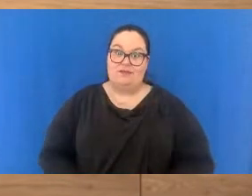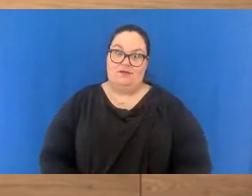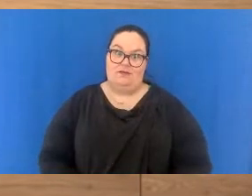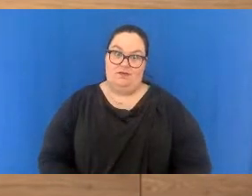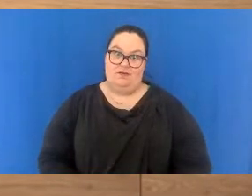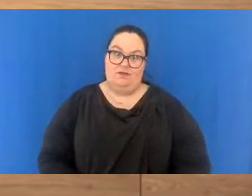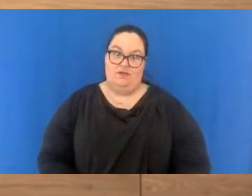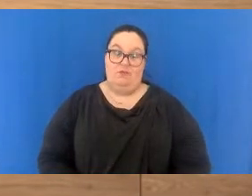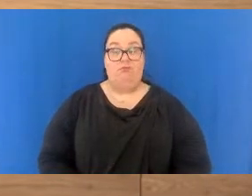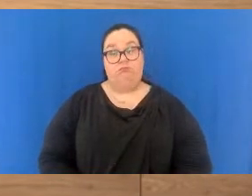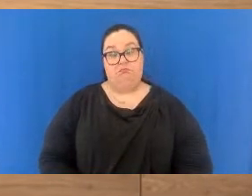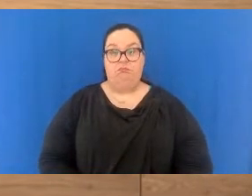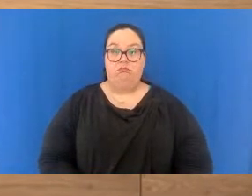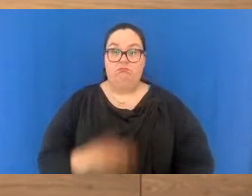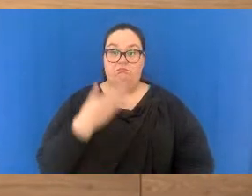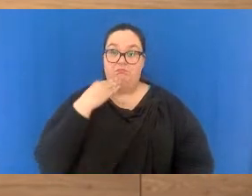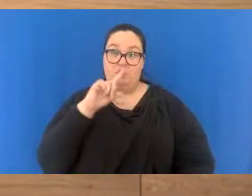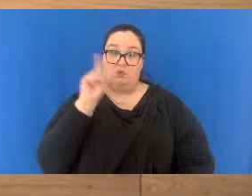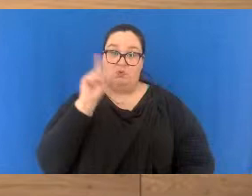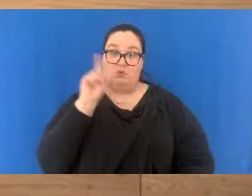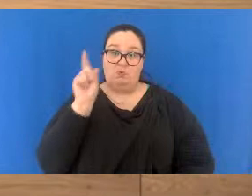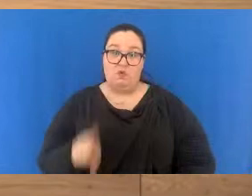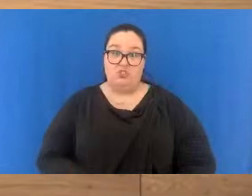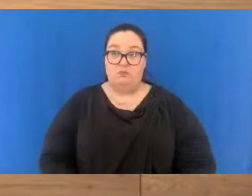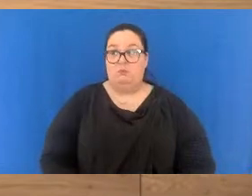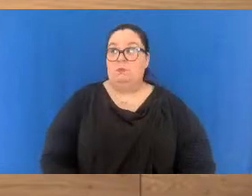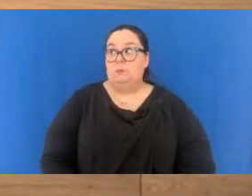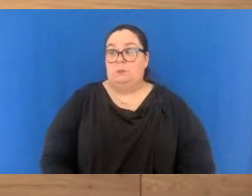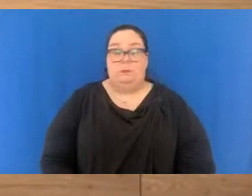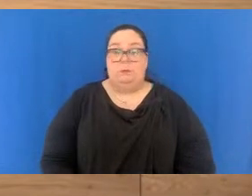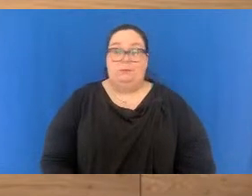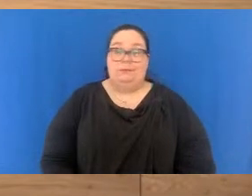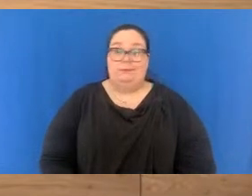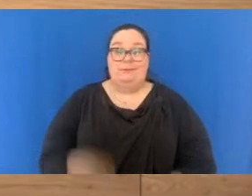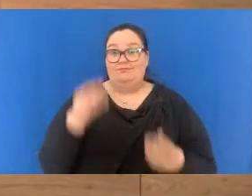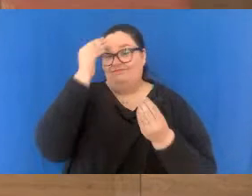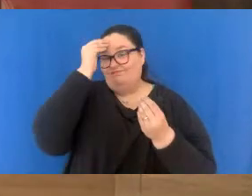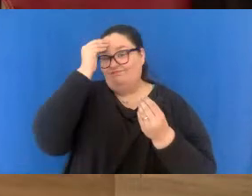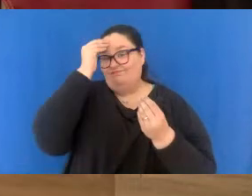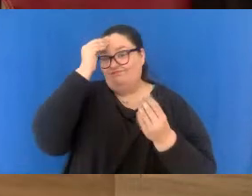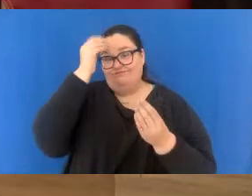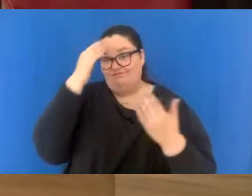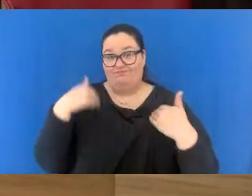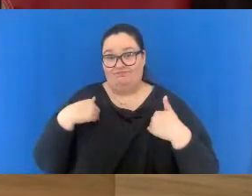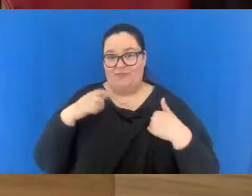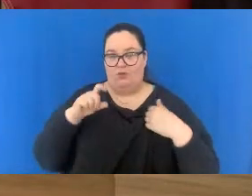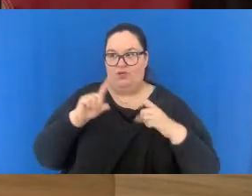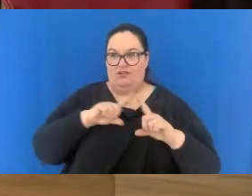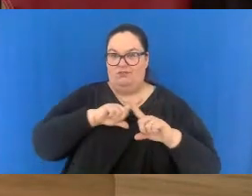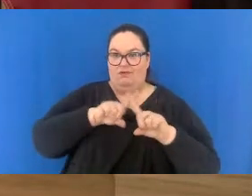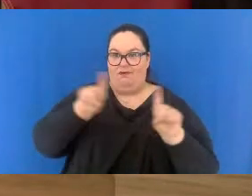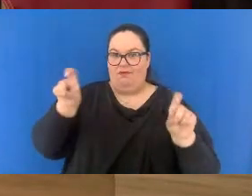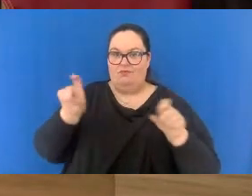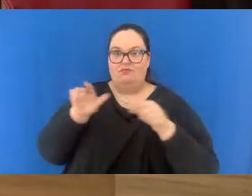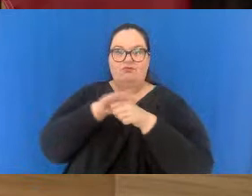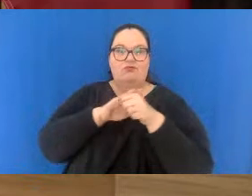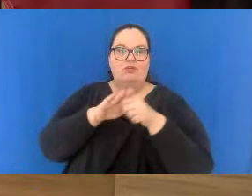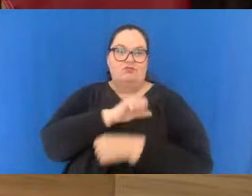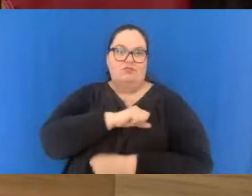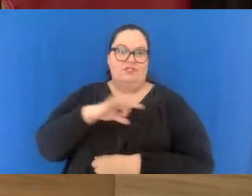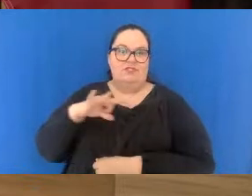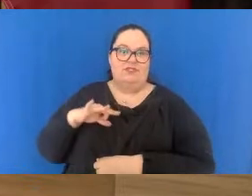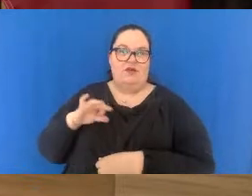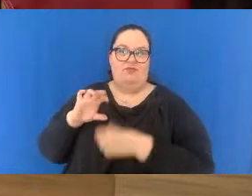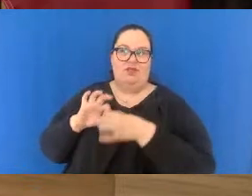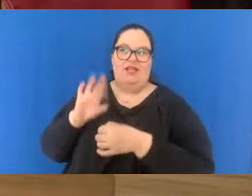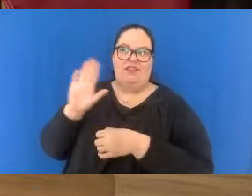That's a really great question, Vicki, and I don't have data specifically on that. I would have to ask some of the regional staff around the cases and